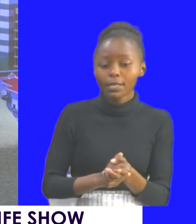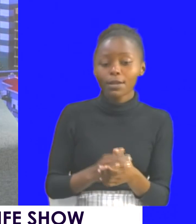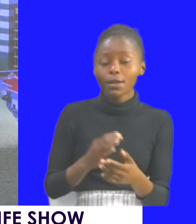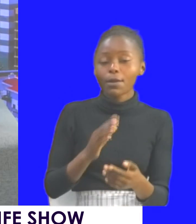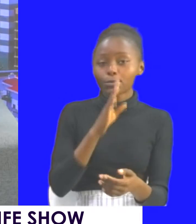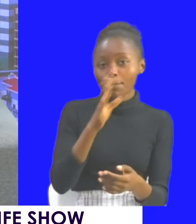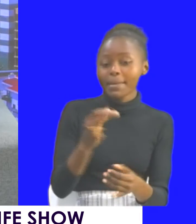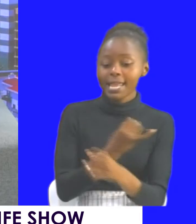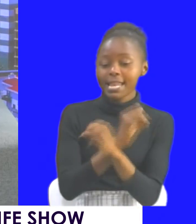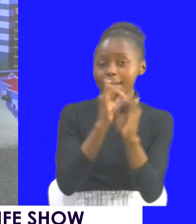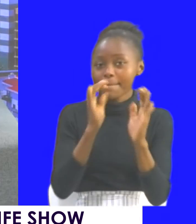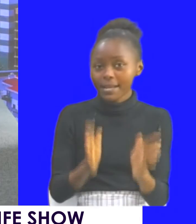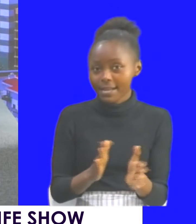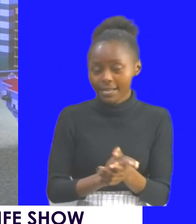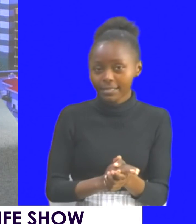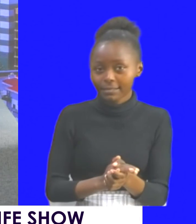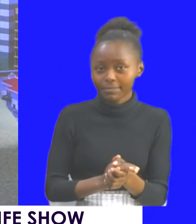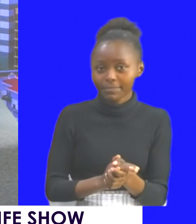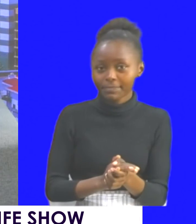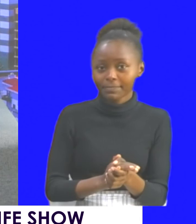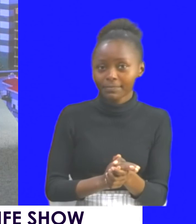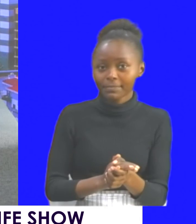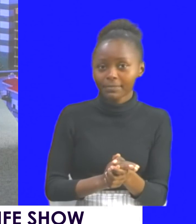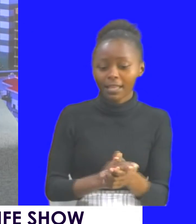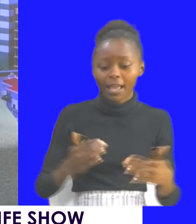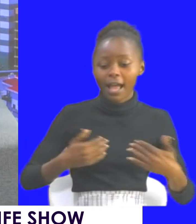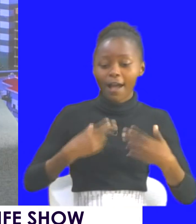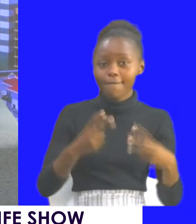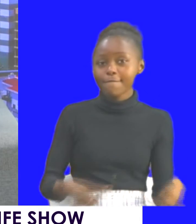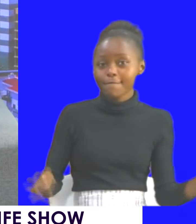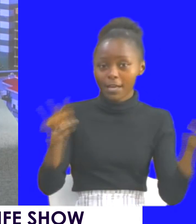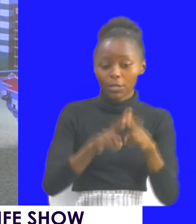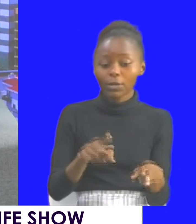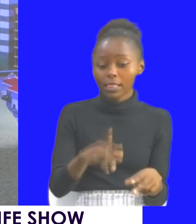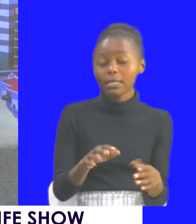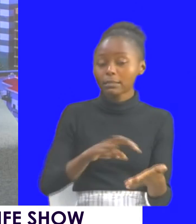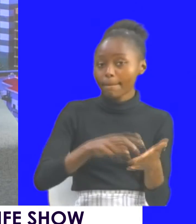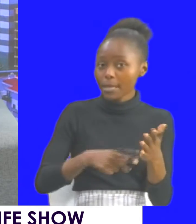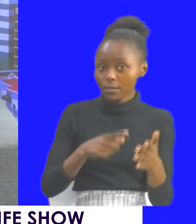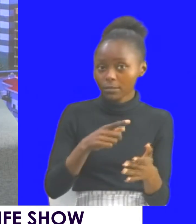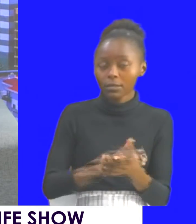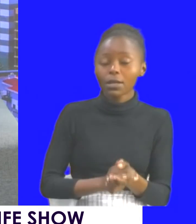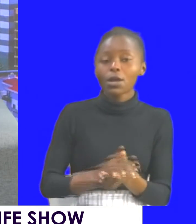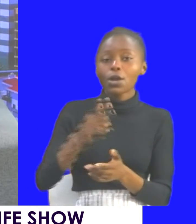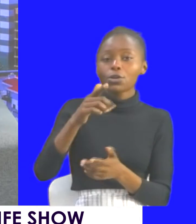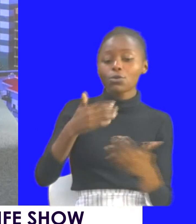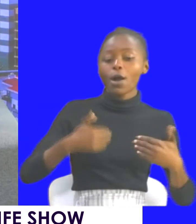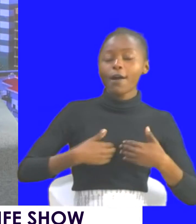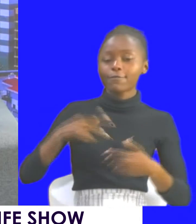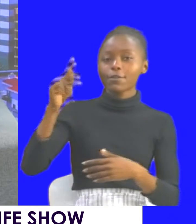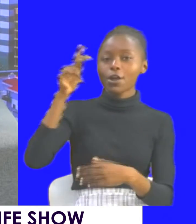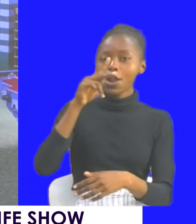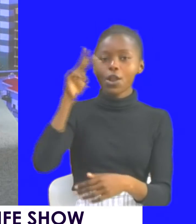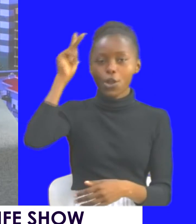independent. Staying relevant demands that you gain knowledge. Knowledge about who you